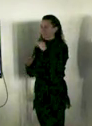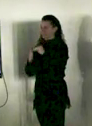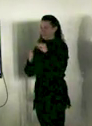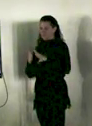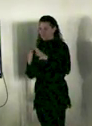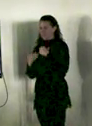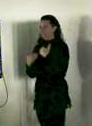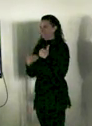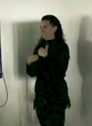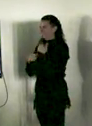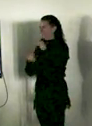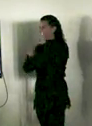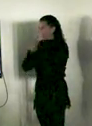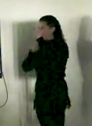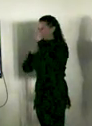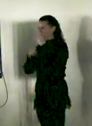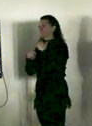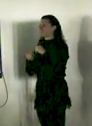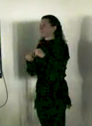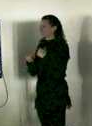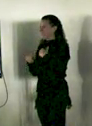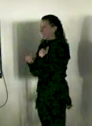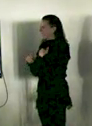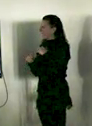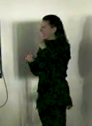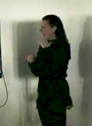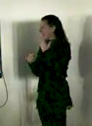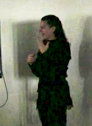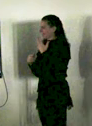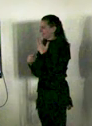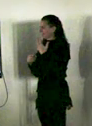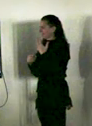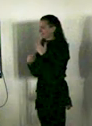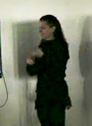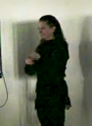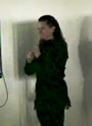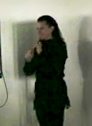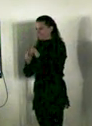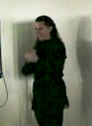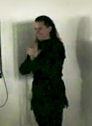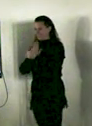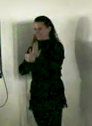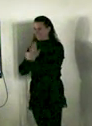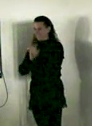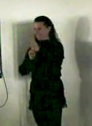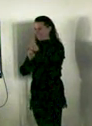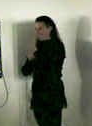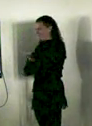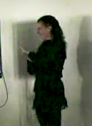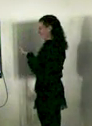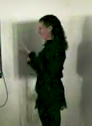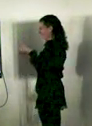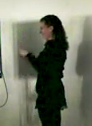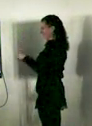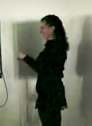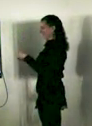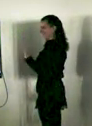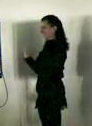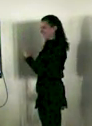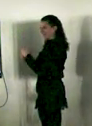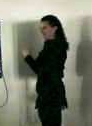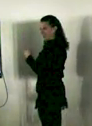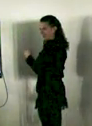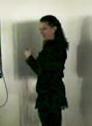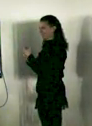He's way ahead of the curve." And I took that skill and knowledge, and I turned it into video games. So if you've